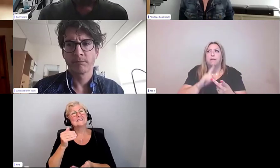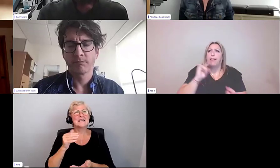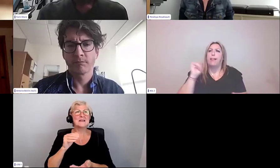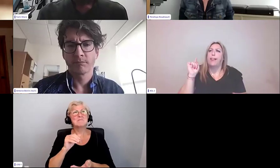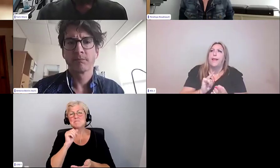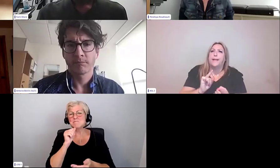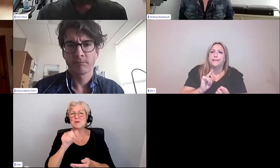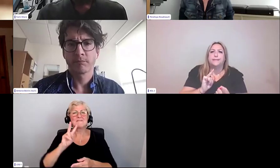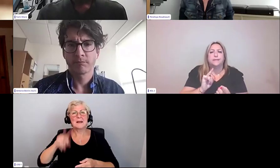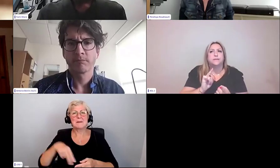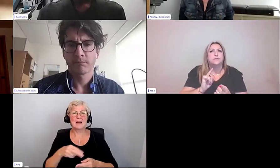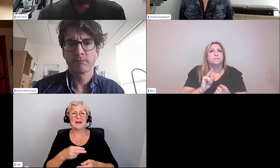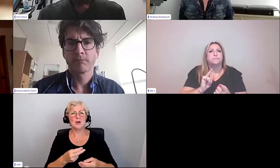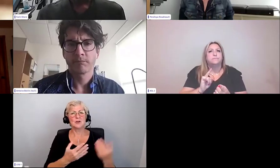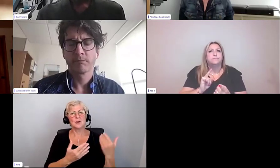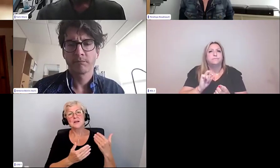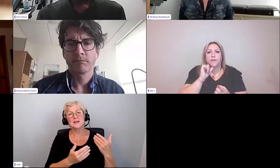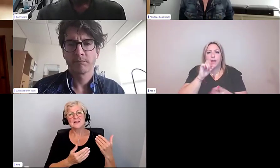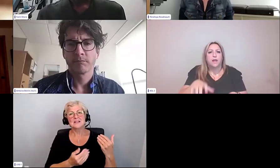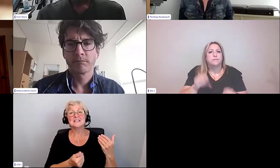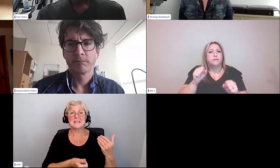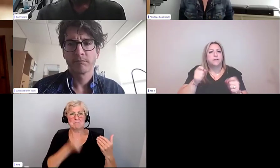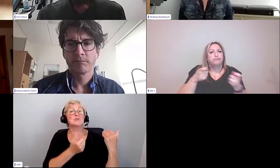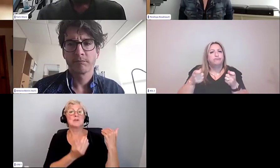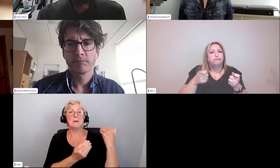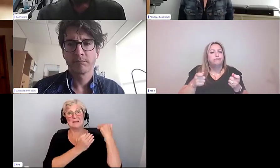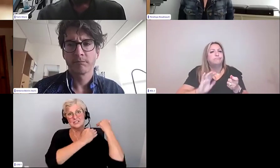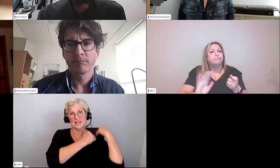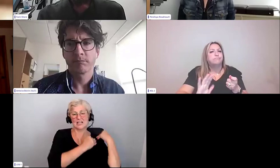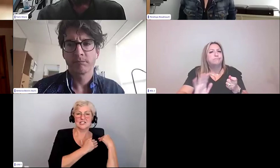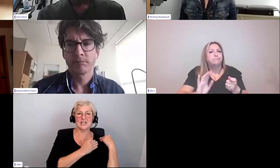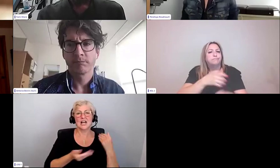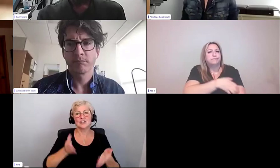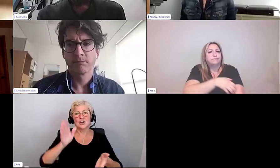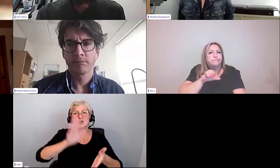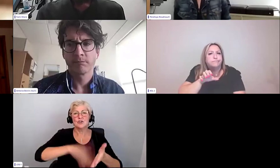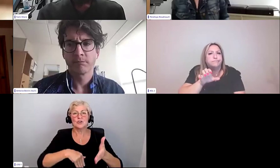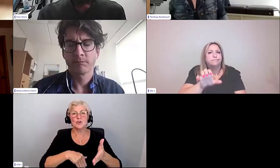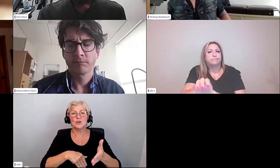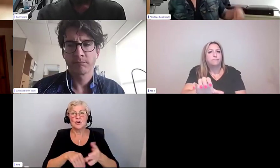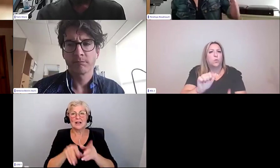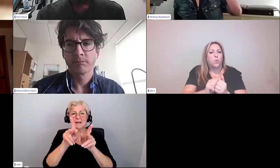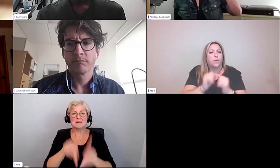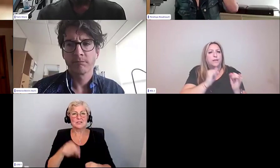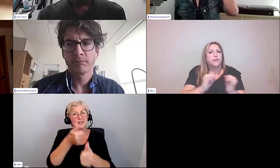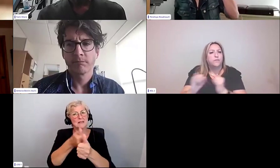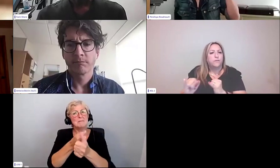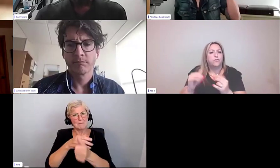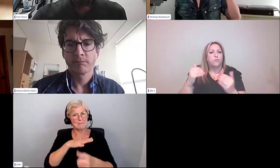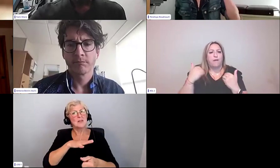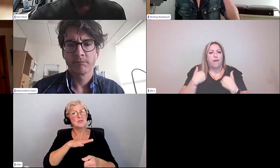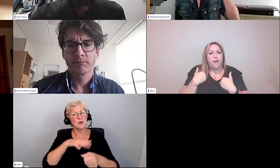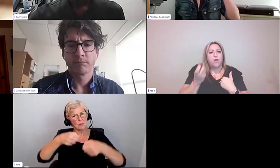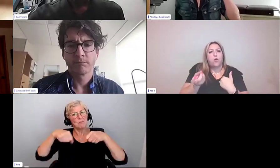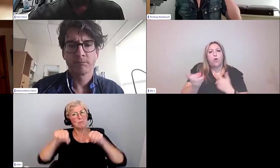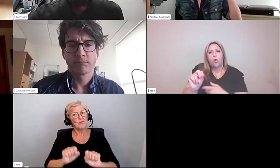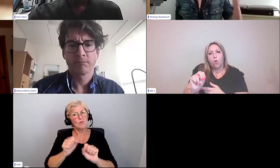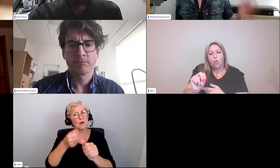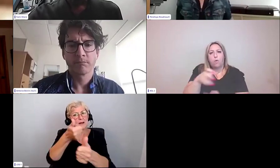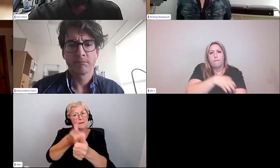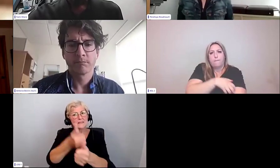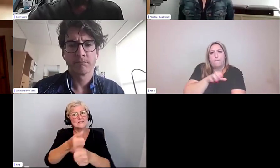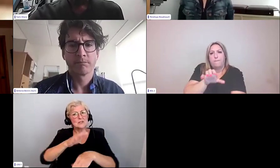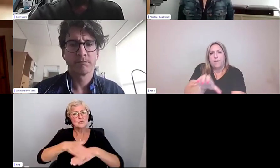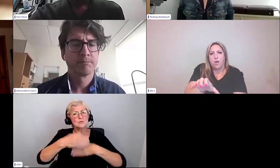less being taken in charge than an empowerment where the individual has their own